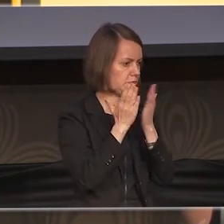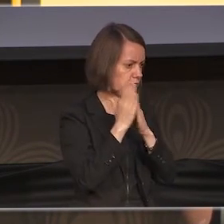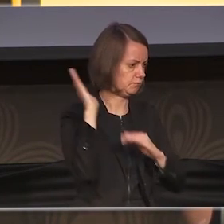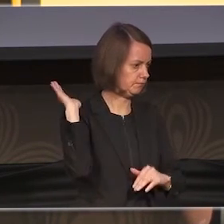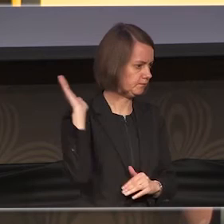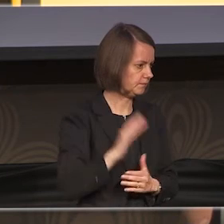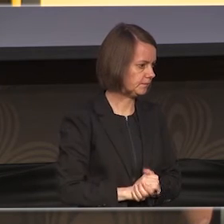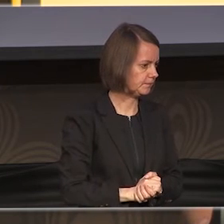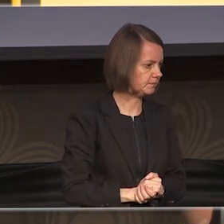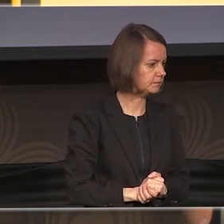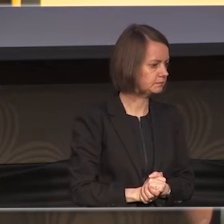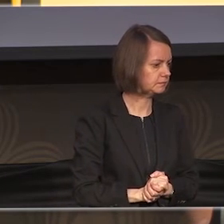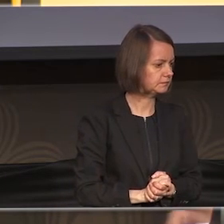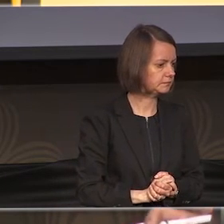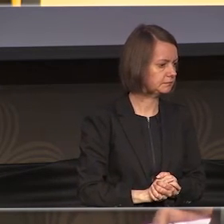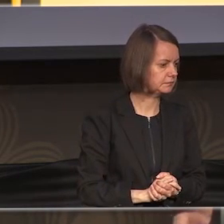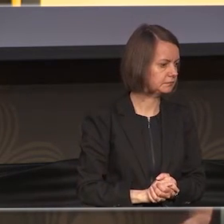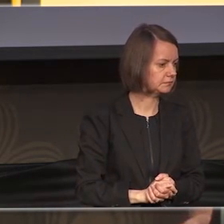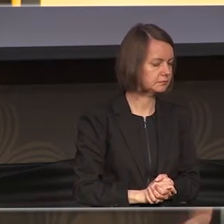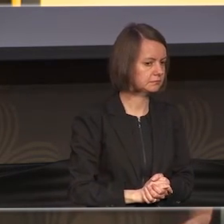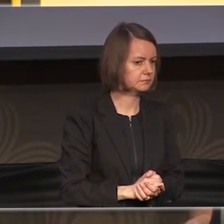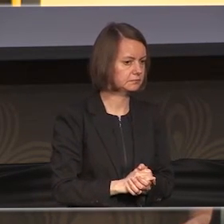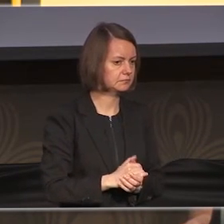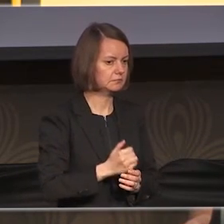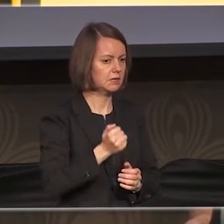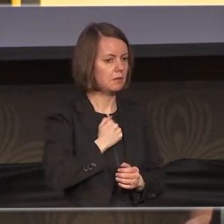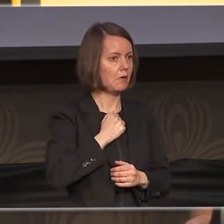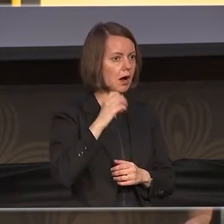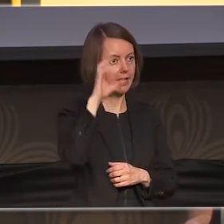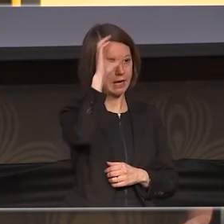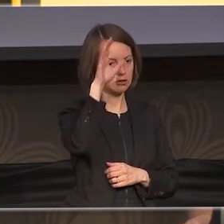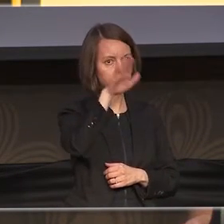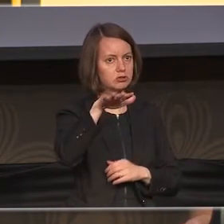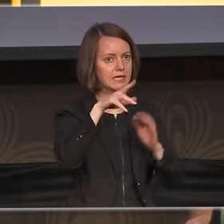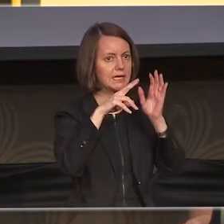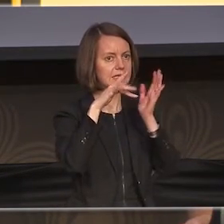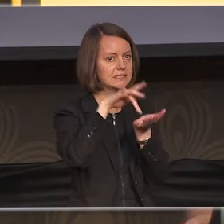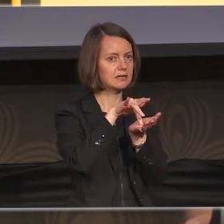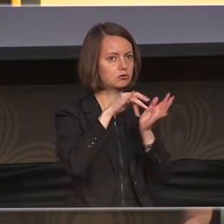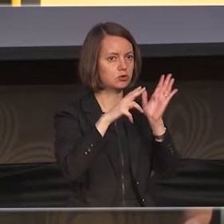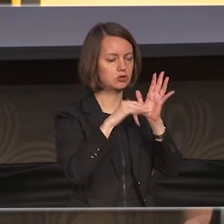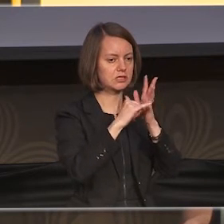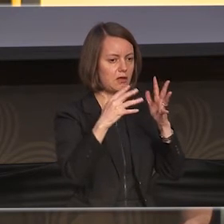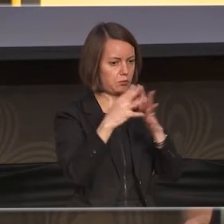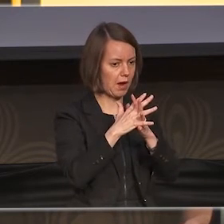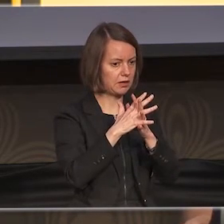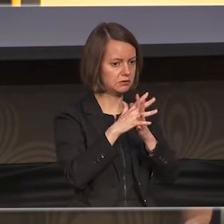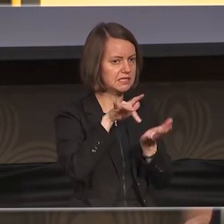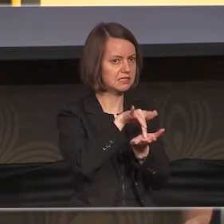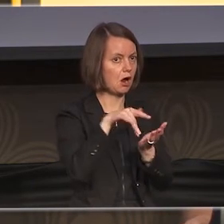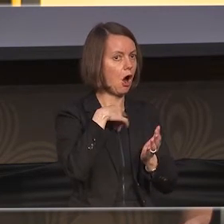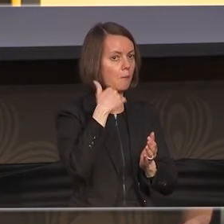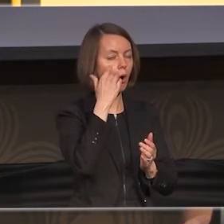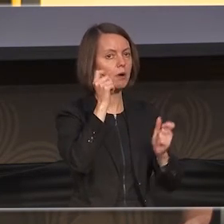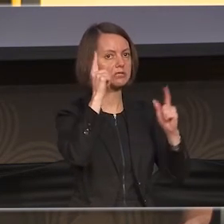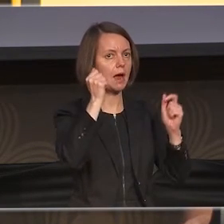anthology. I am a Wiradjuri woman, as you know. I'm from central New South Wales. I'm always conscious of whose country I'm